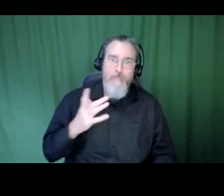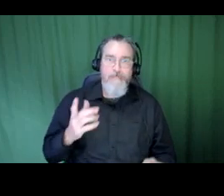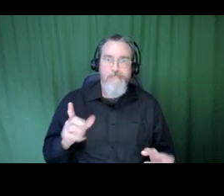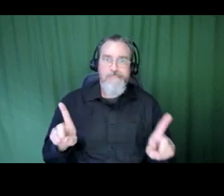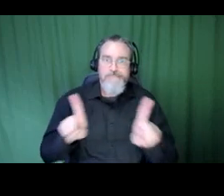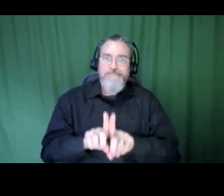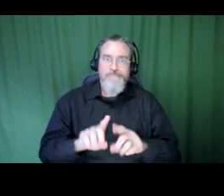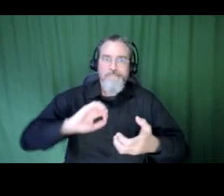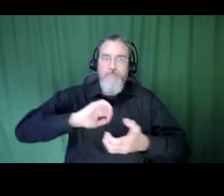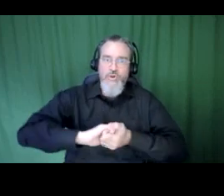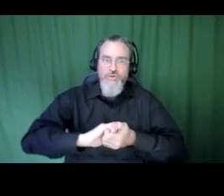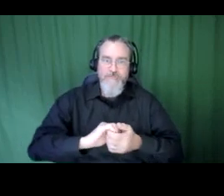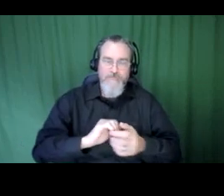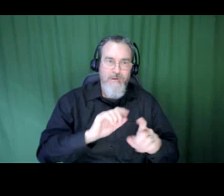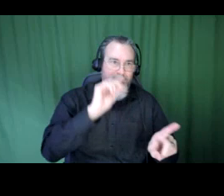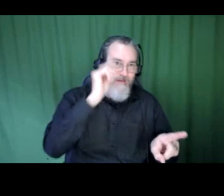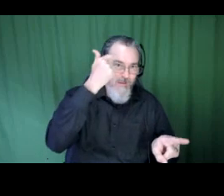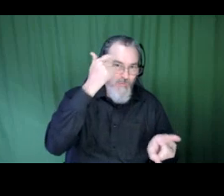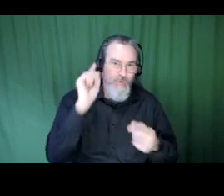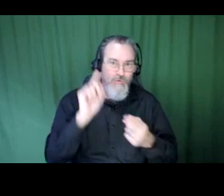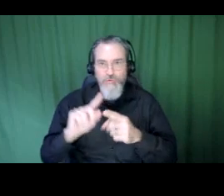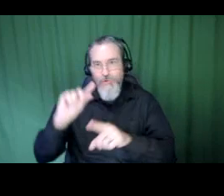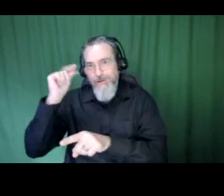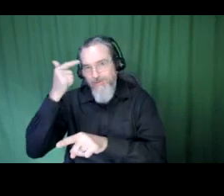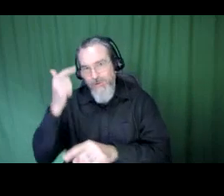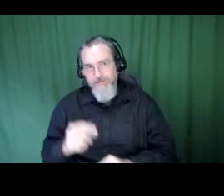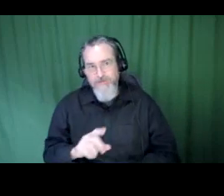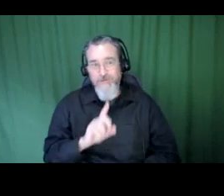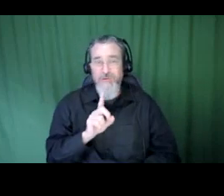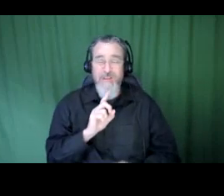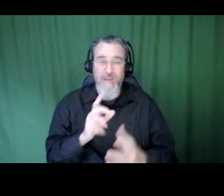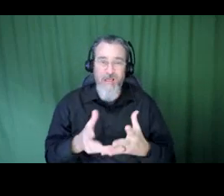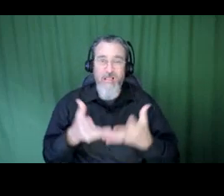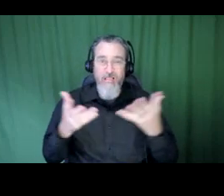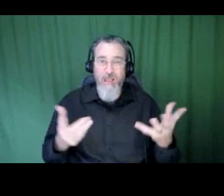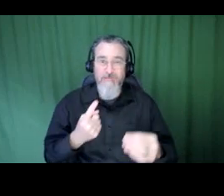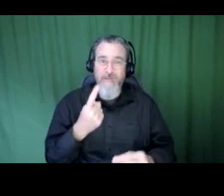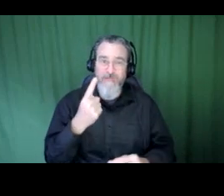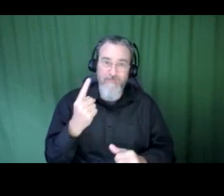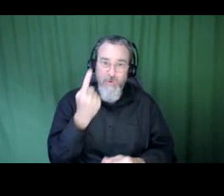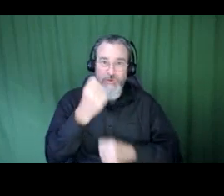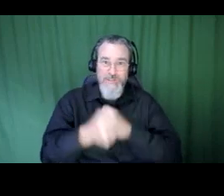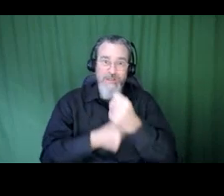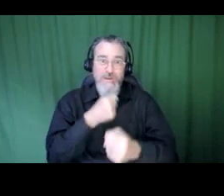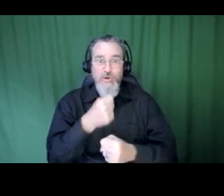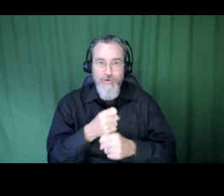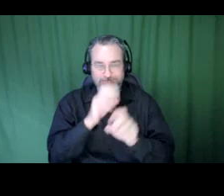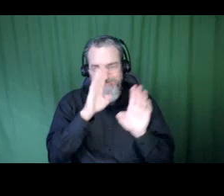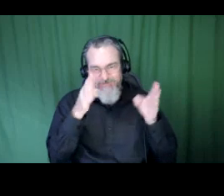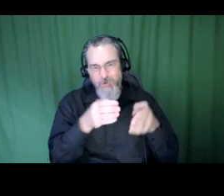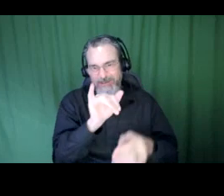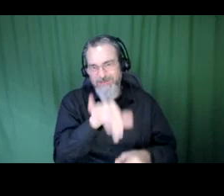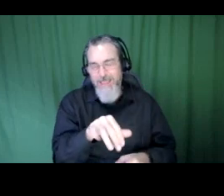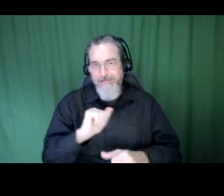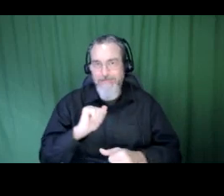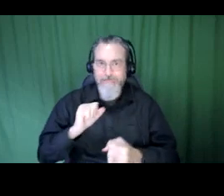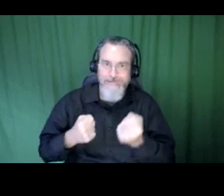A lot of the effort in year one is dedicated to those meetings and to us sort of supporting that formal relationship